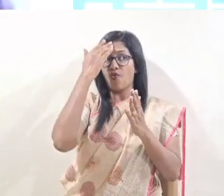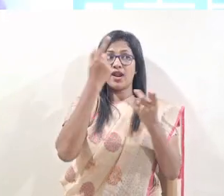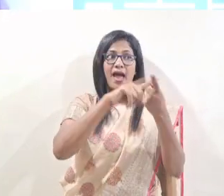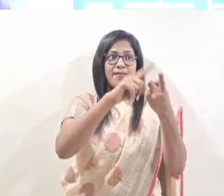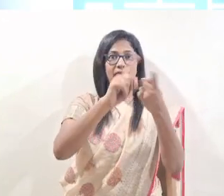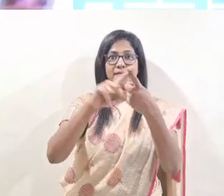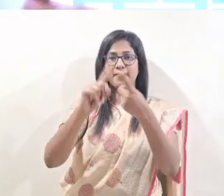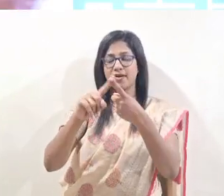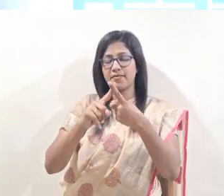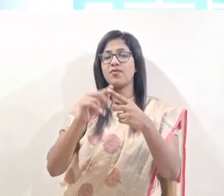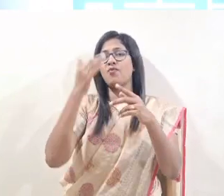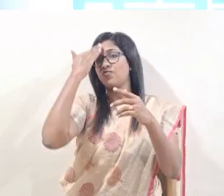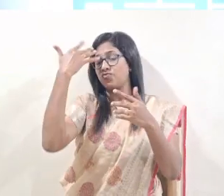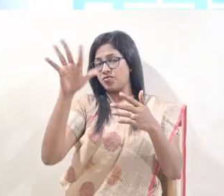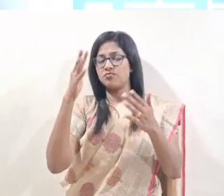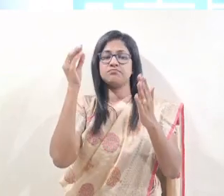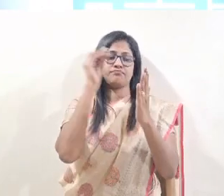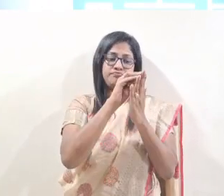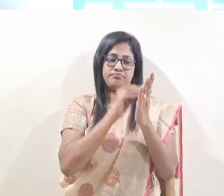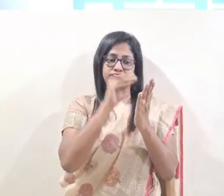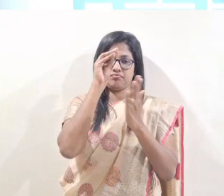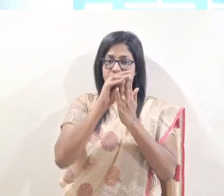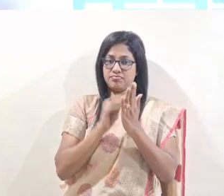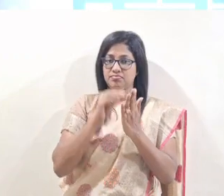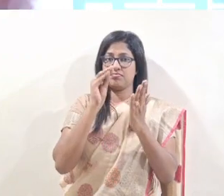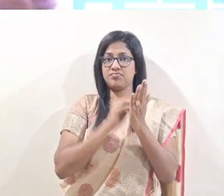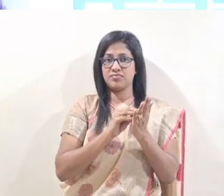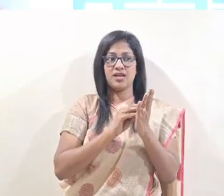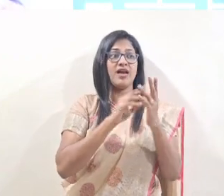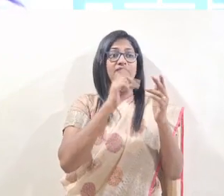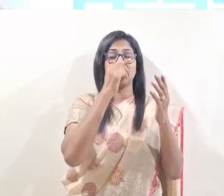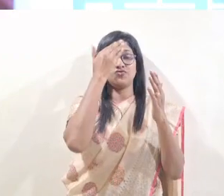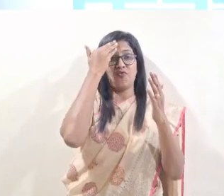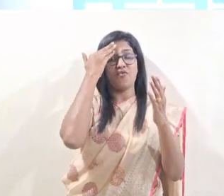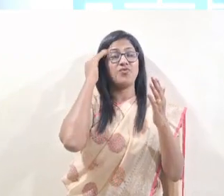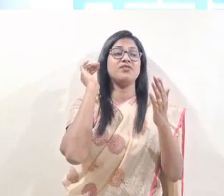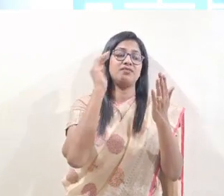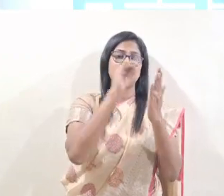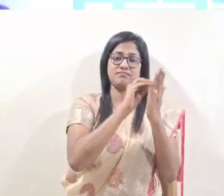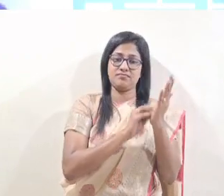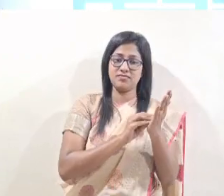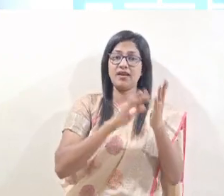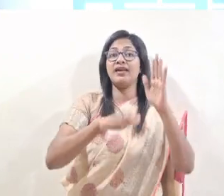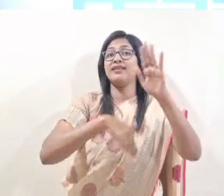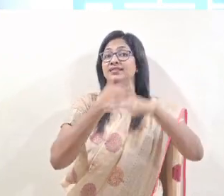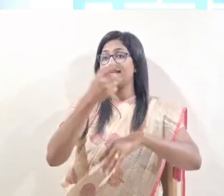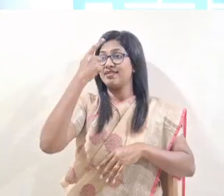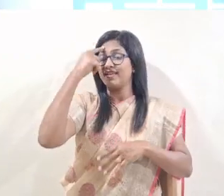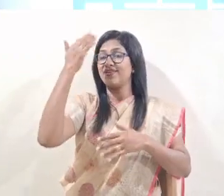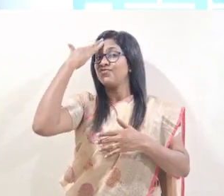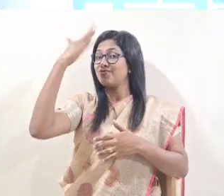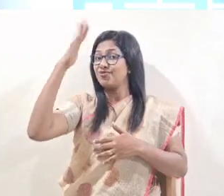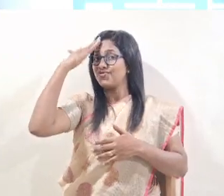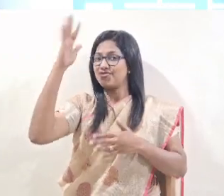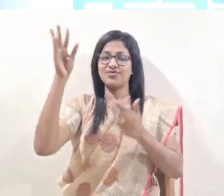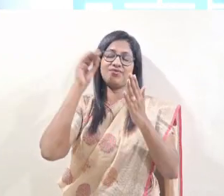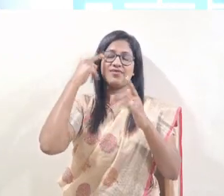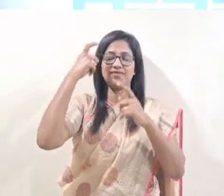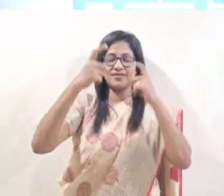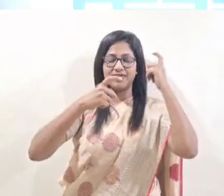known variables, all the known unknowns, and then you think about all the unknown unknowns. Okay, which of course is